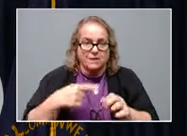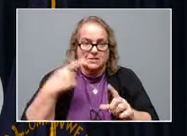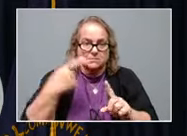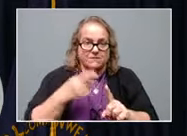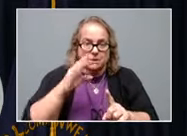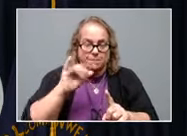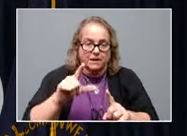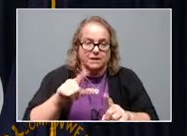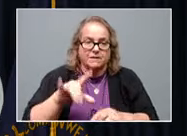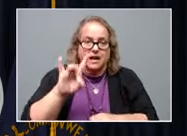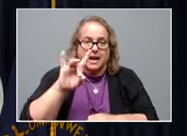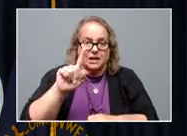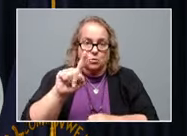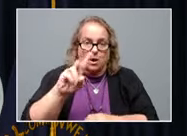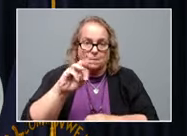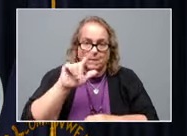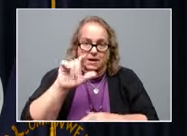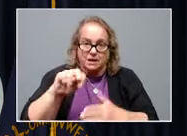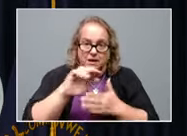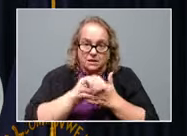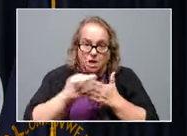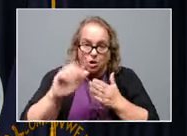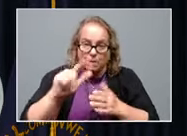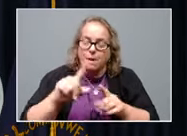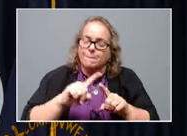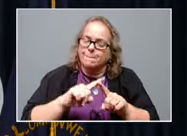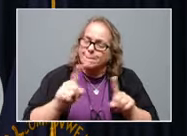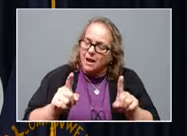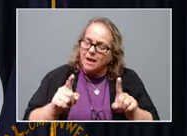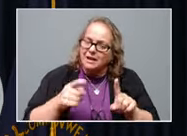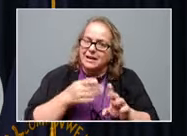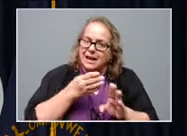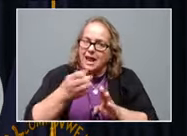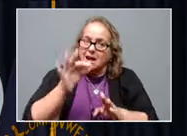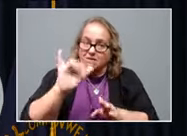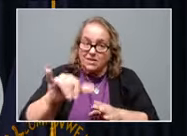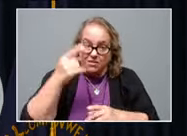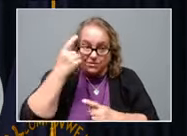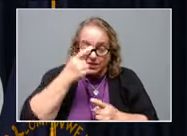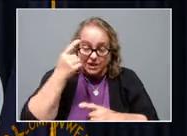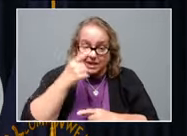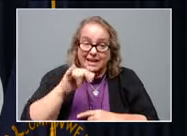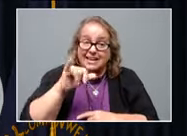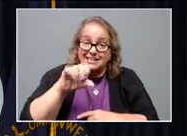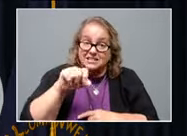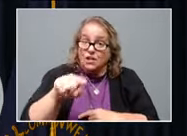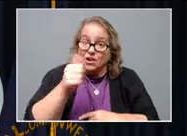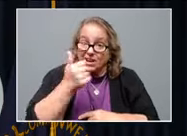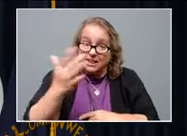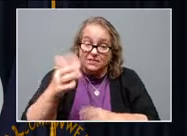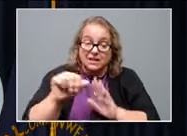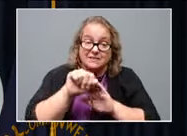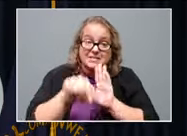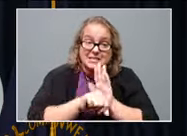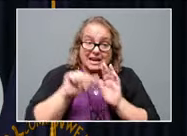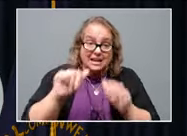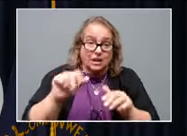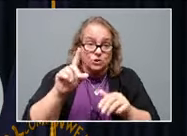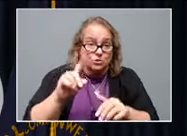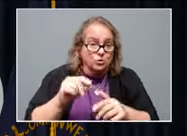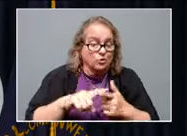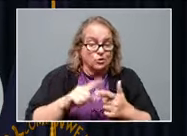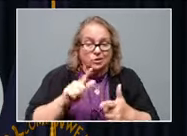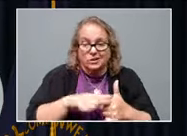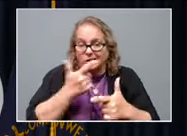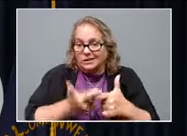million bill. But kind of in line of that thinking, is there anything the state can do, whether it be, an alternate source of